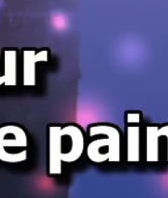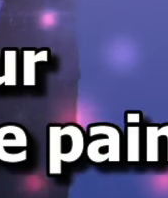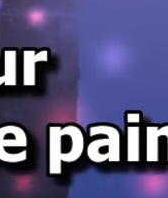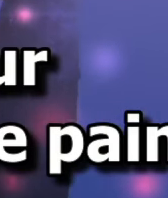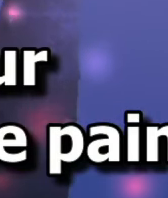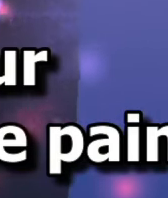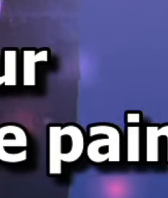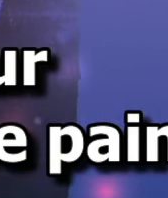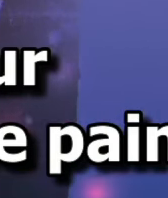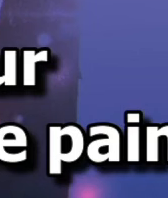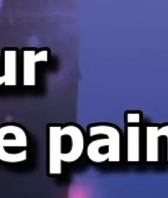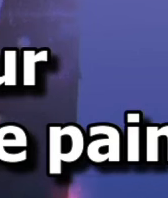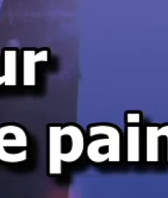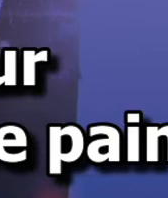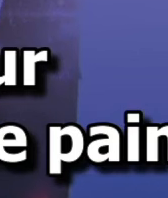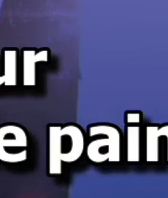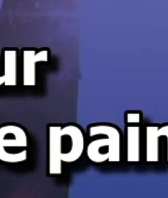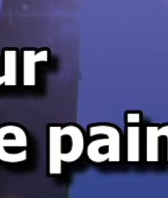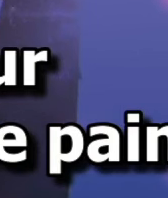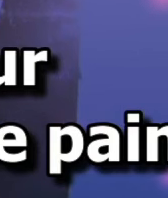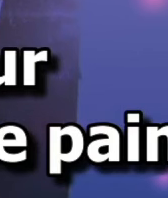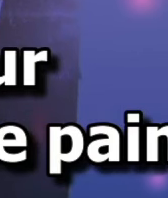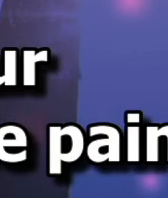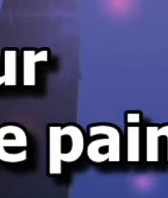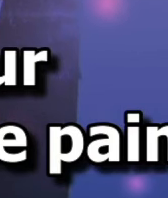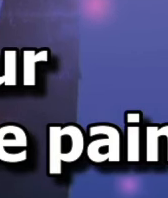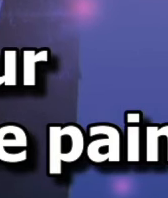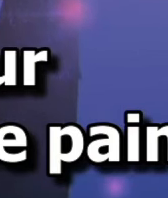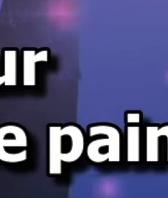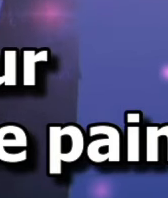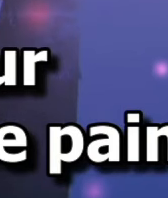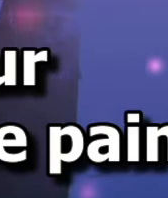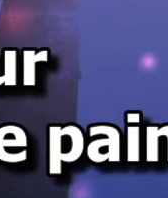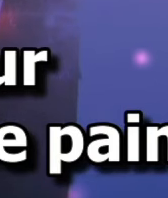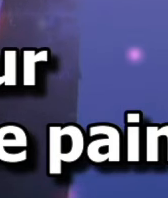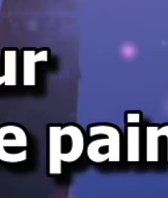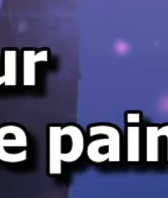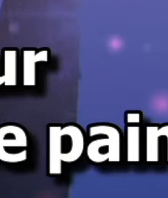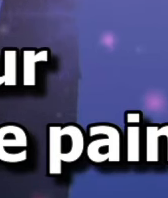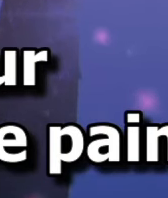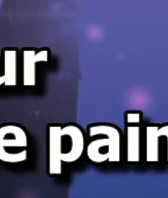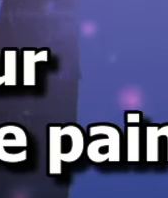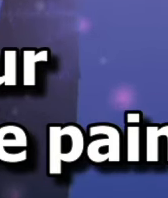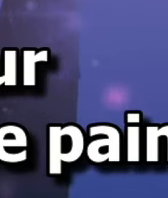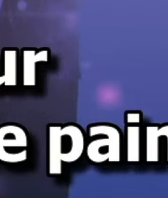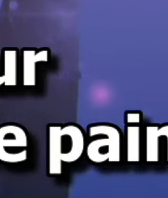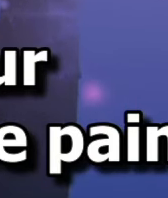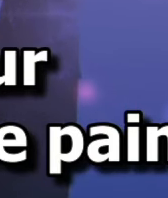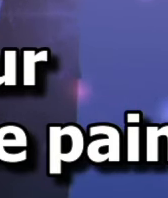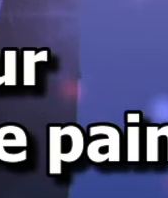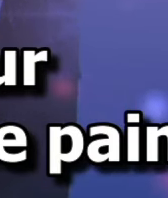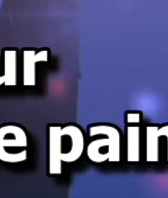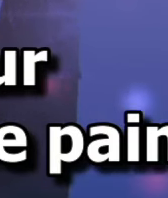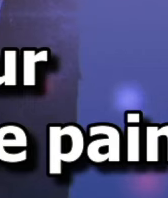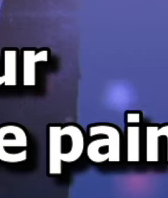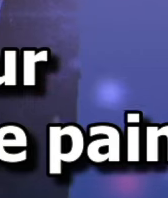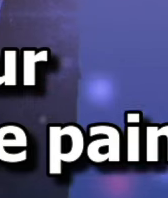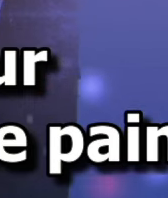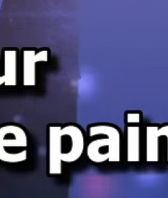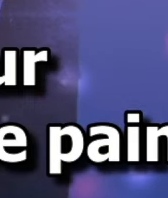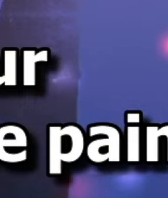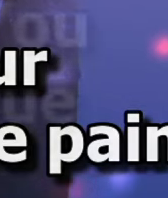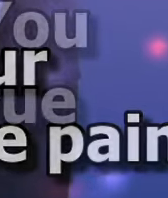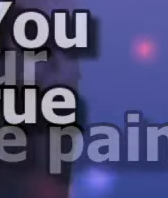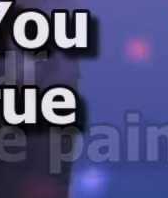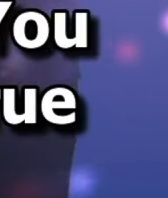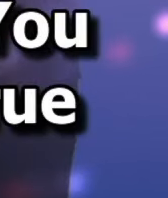praise, even in my darkest hour, through the sorrow and the pain, I will